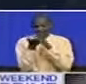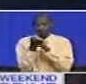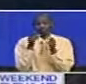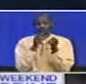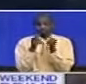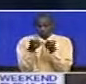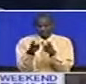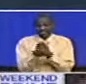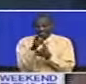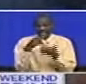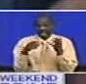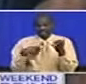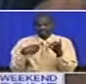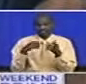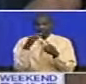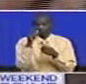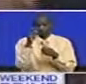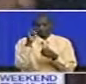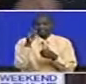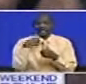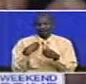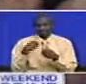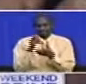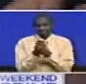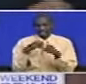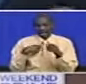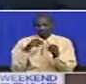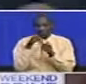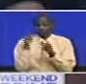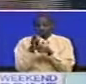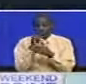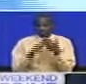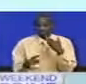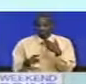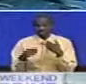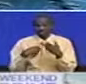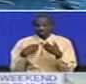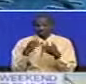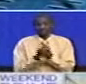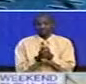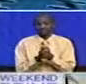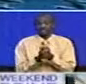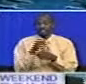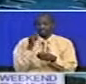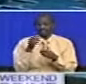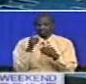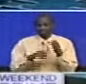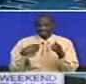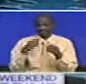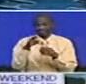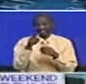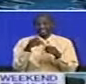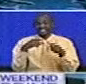2, and the format of digital transmission that we are using is MPEG-4. If the appeal does not